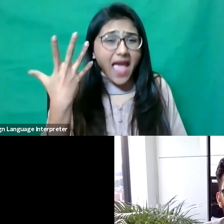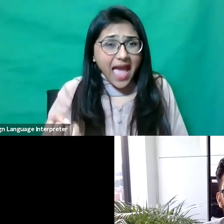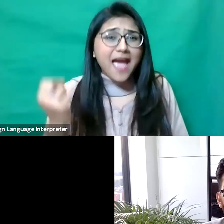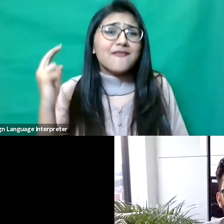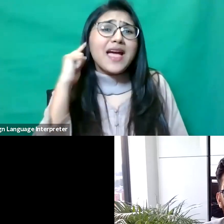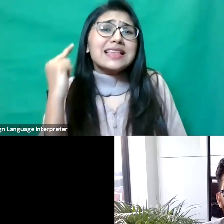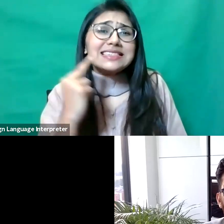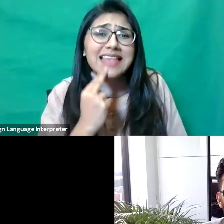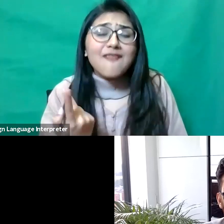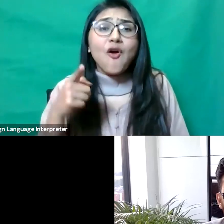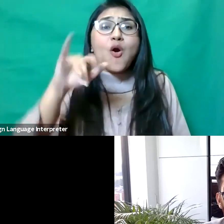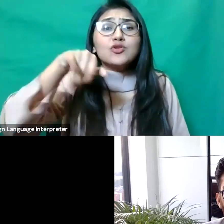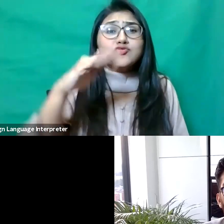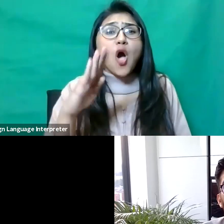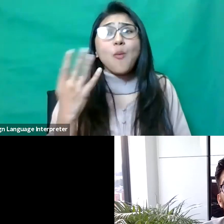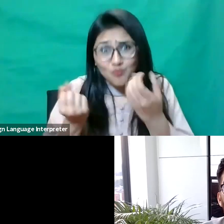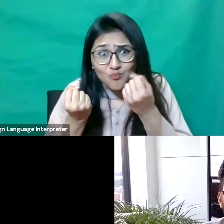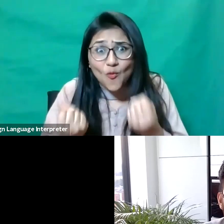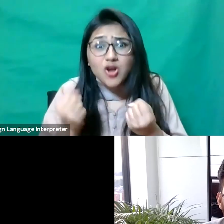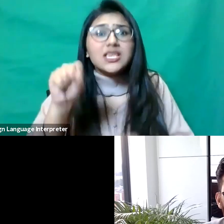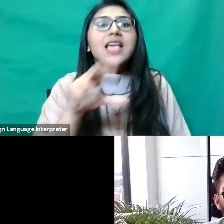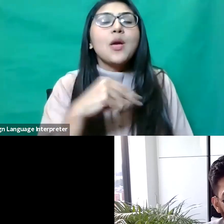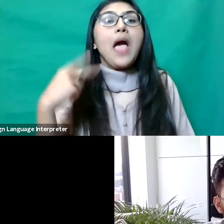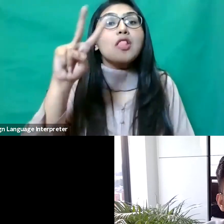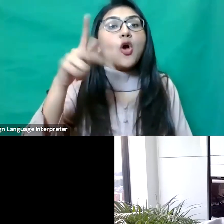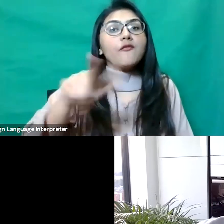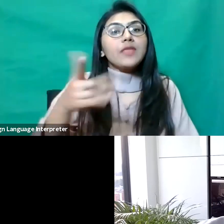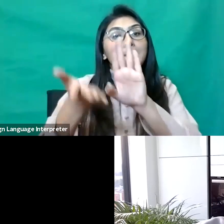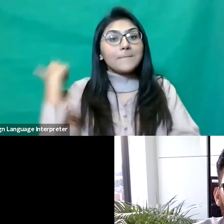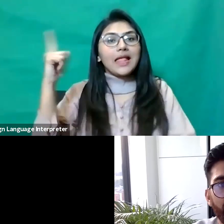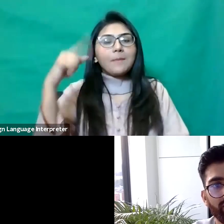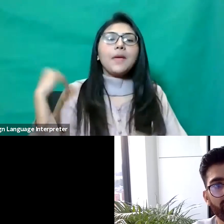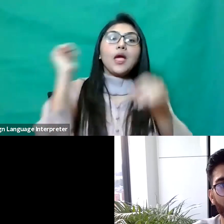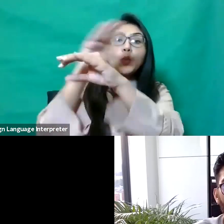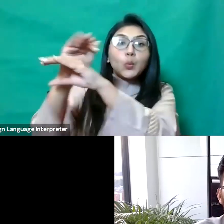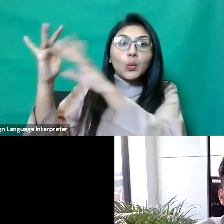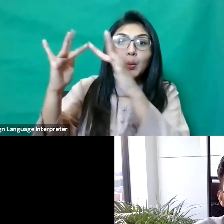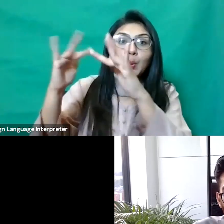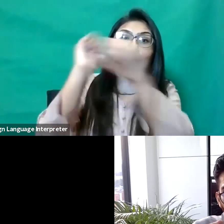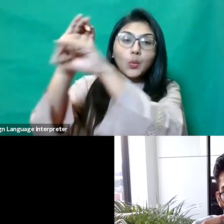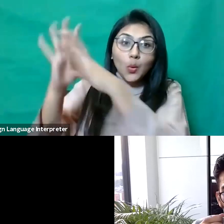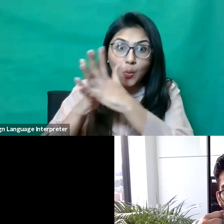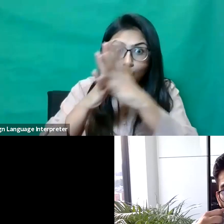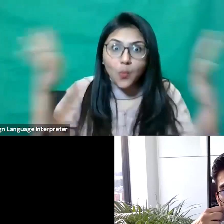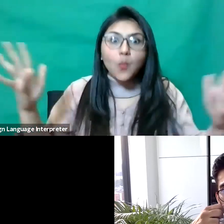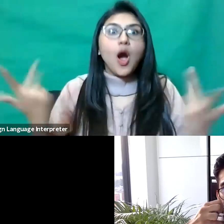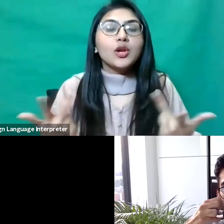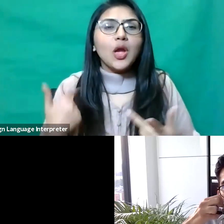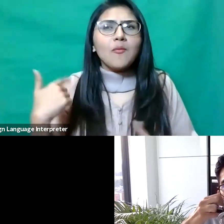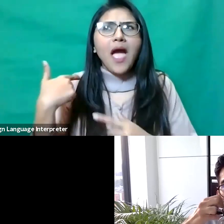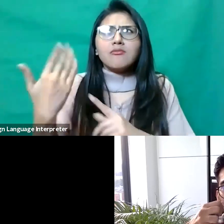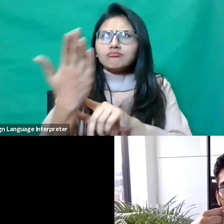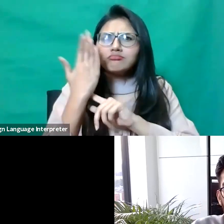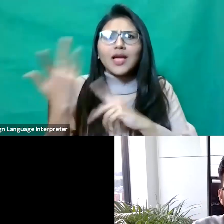conducted a survey, some market research a few weeks ago, and I was actually quite surprised. I mean, I know that we're in a lockdown in the